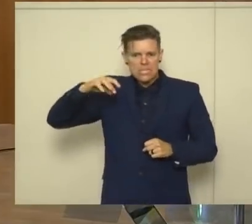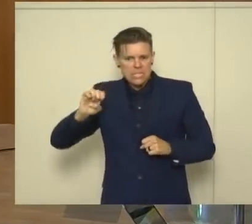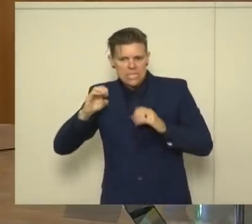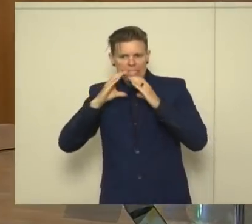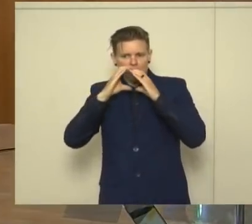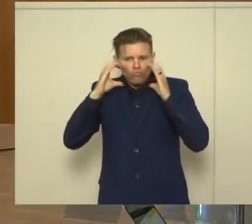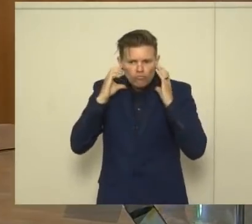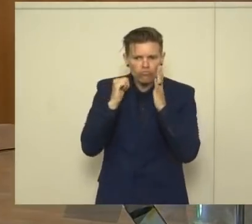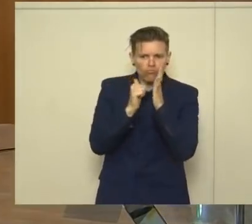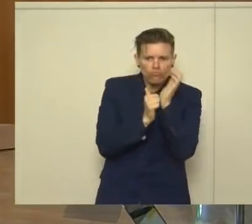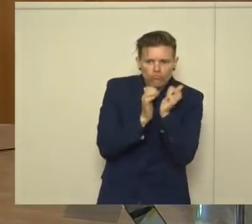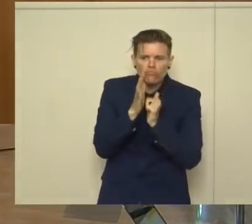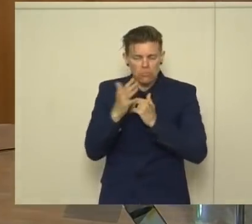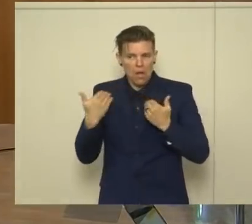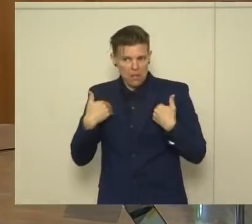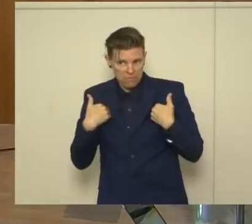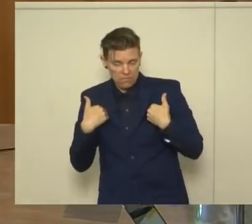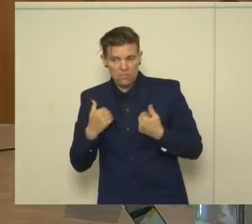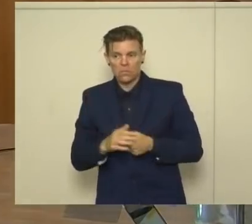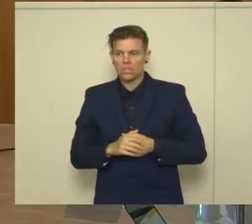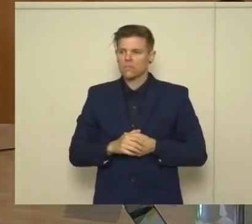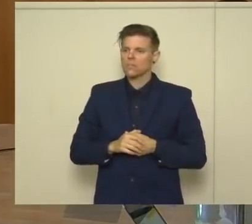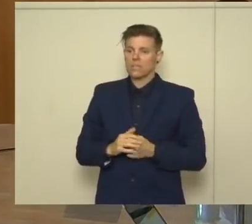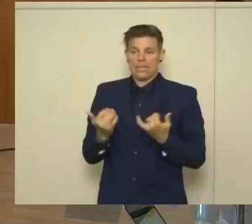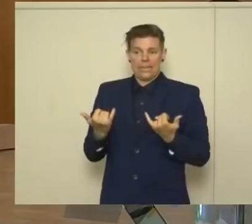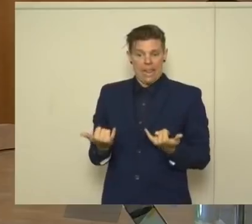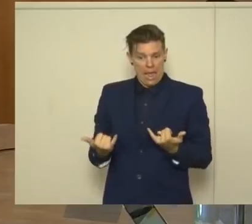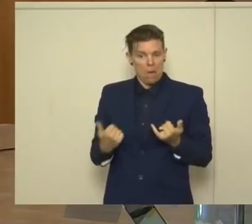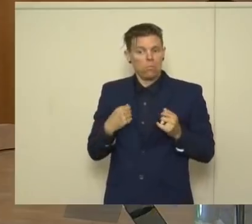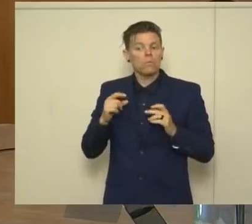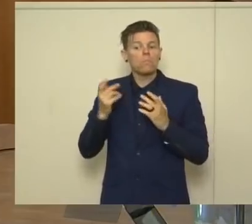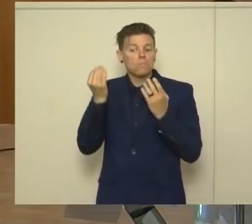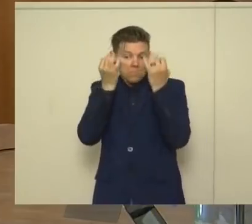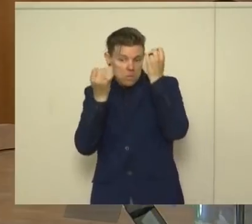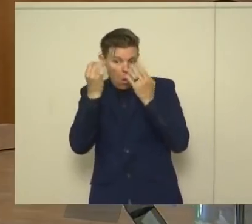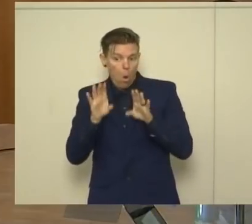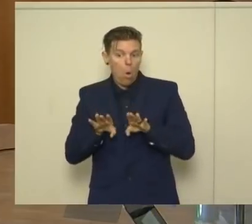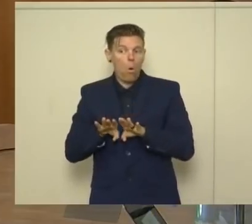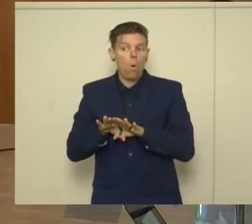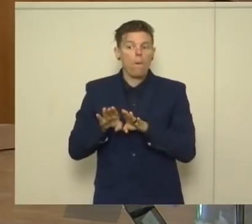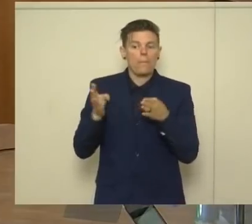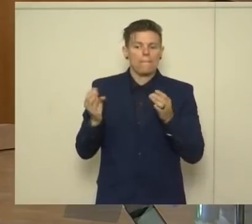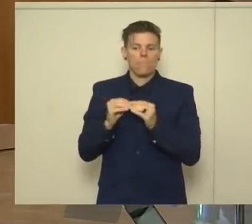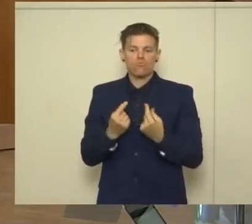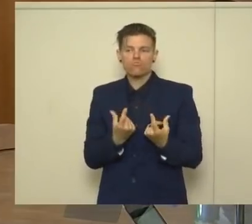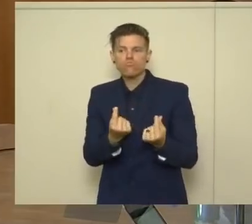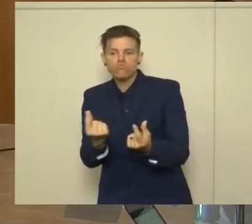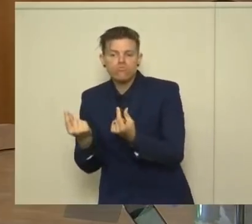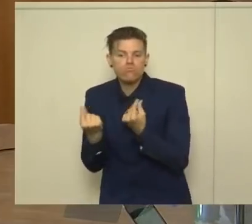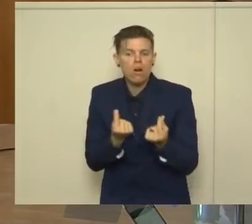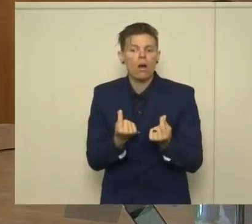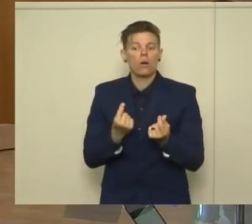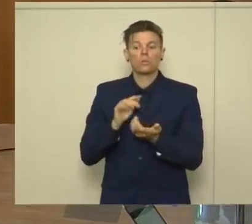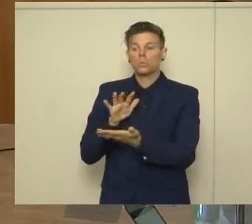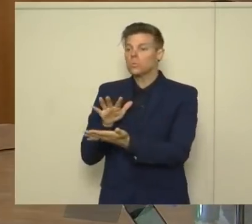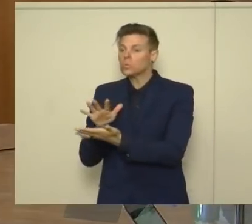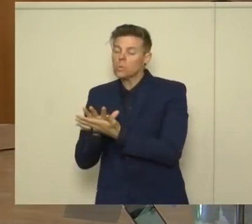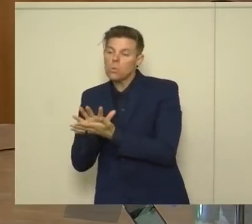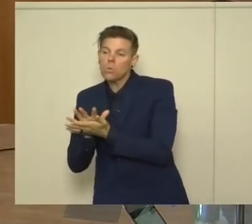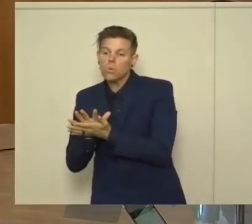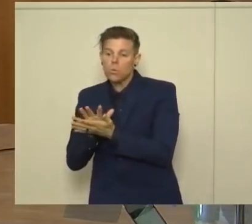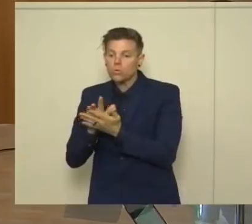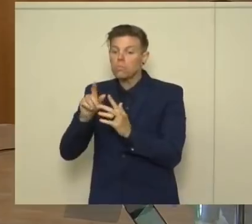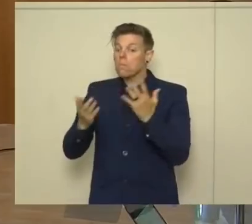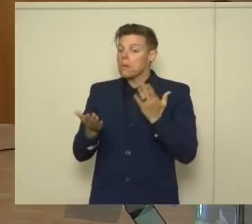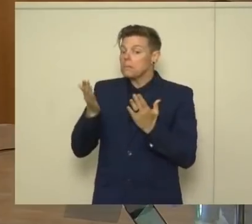PPE. As we reopen more activities, as some schools perhaps resume in-person